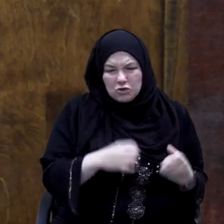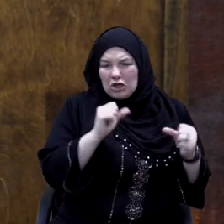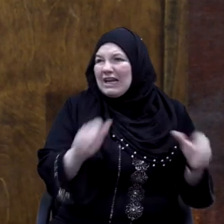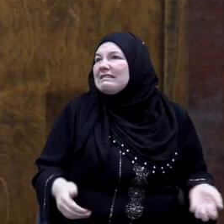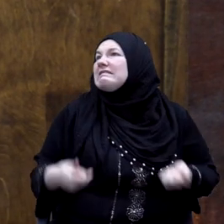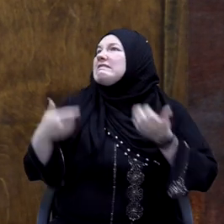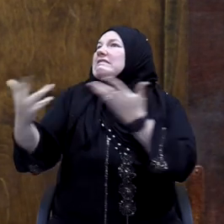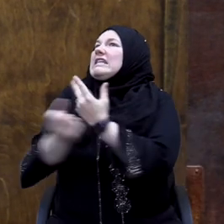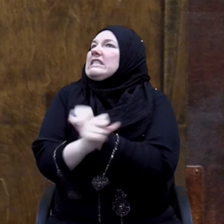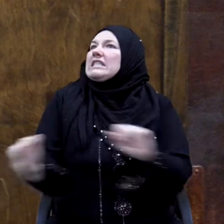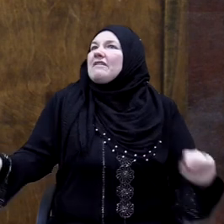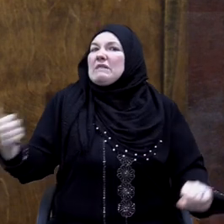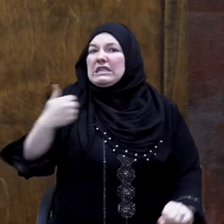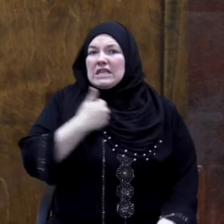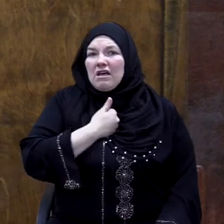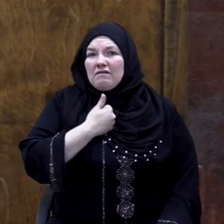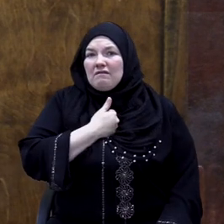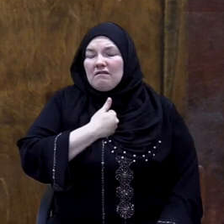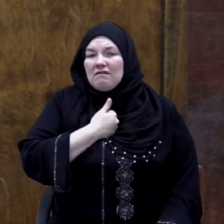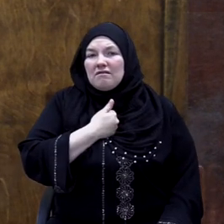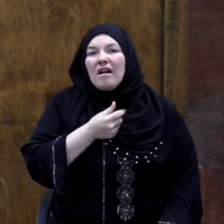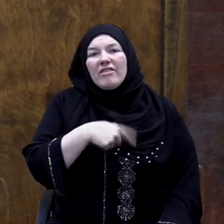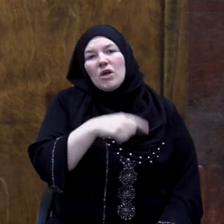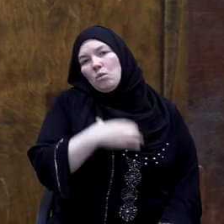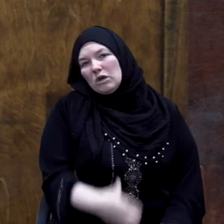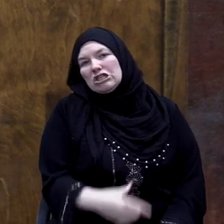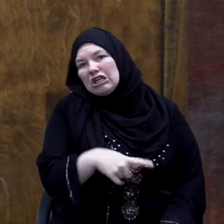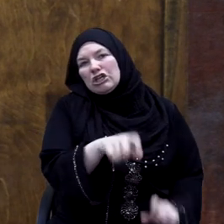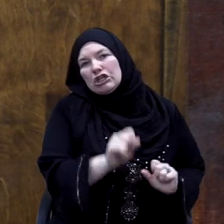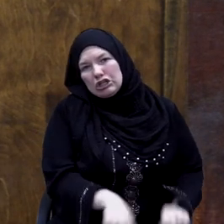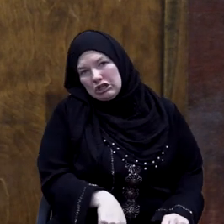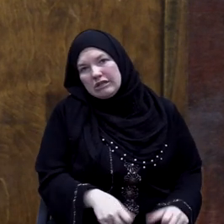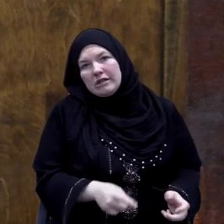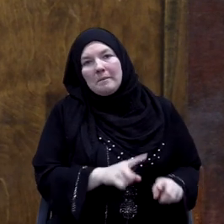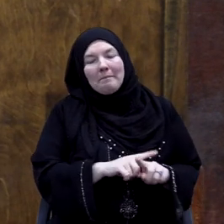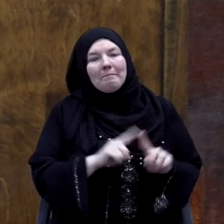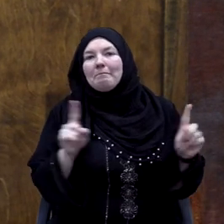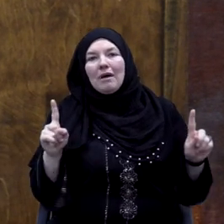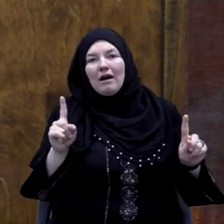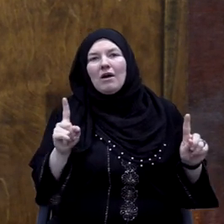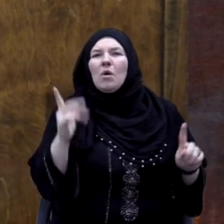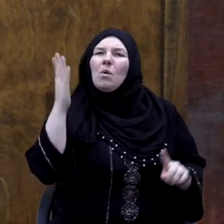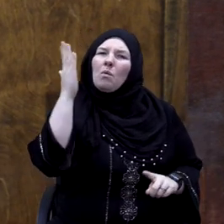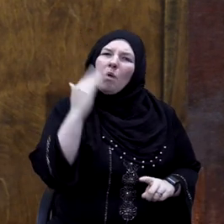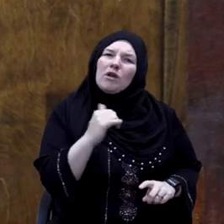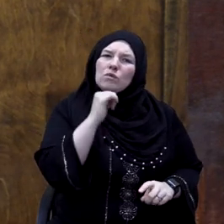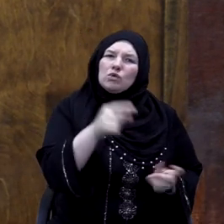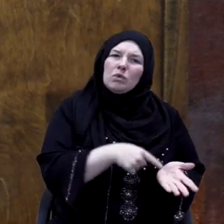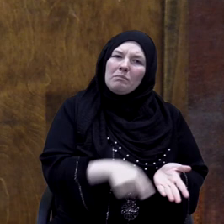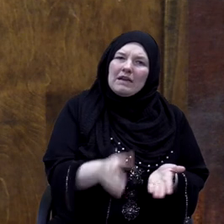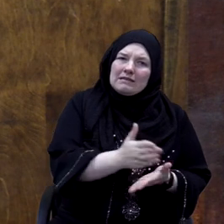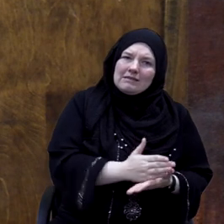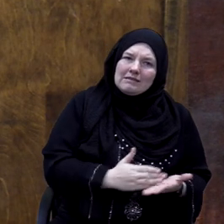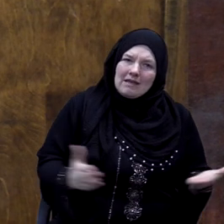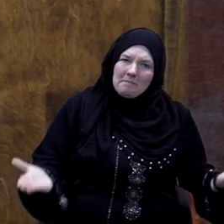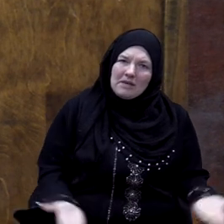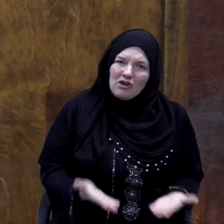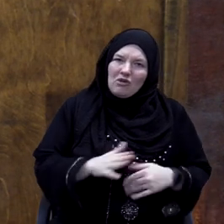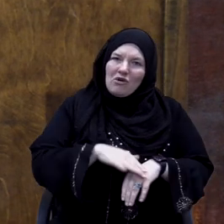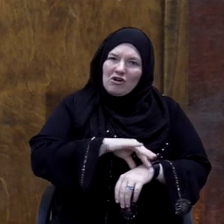Is it a price worth paying to save your neck? Of course it is. But why don't you pay some in this